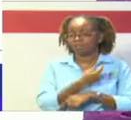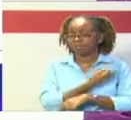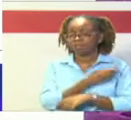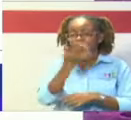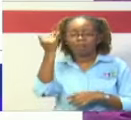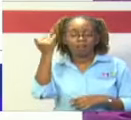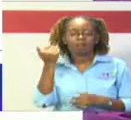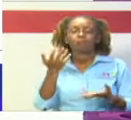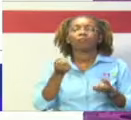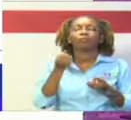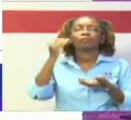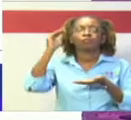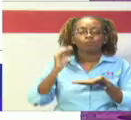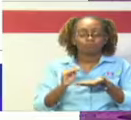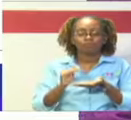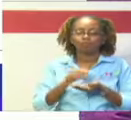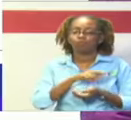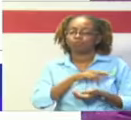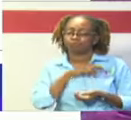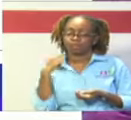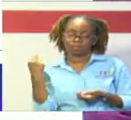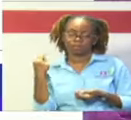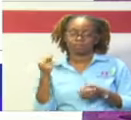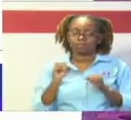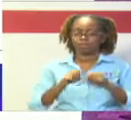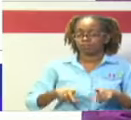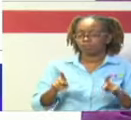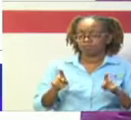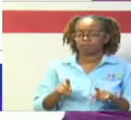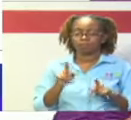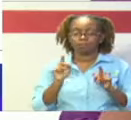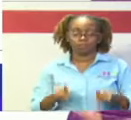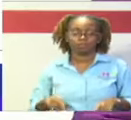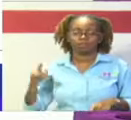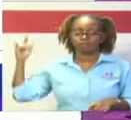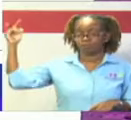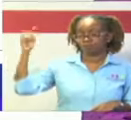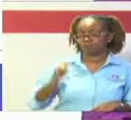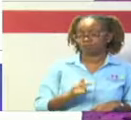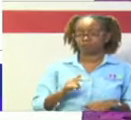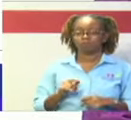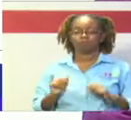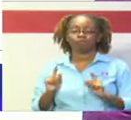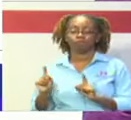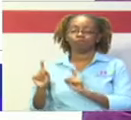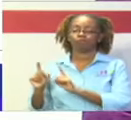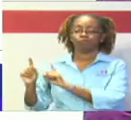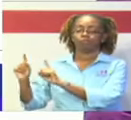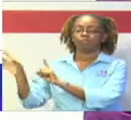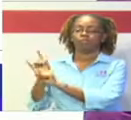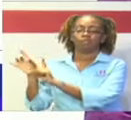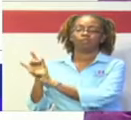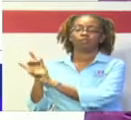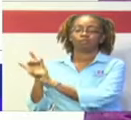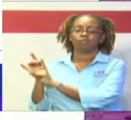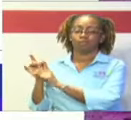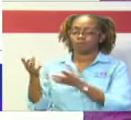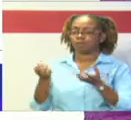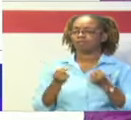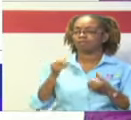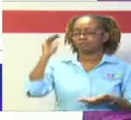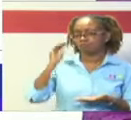we can to reduce the chance of these importations spilling over into the community. It does not mean that it